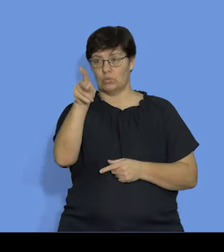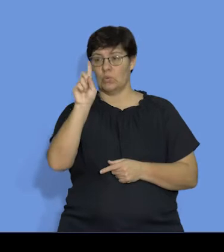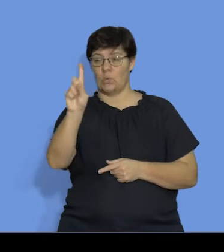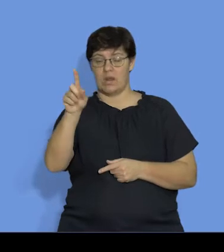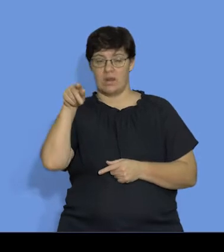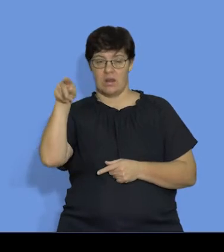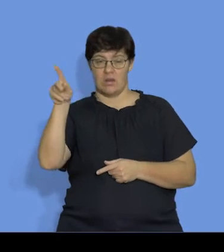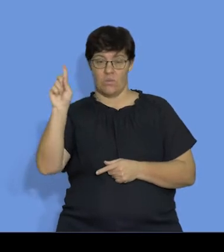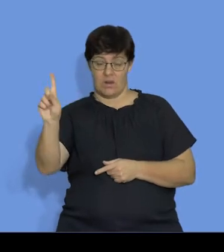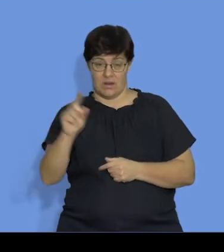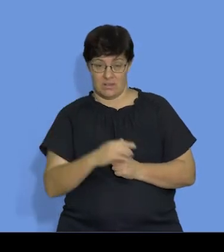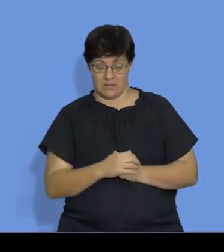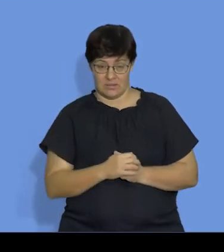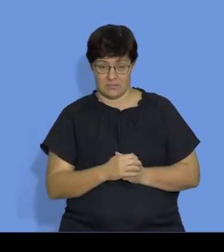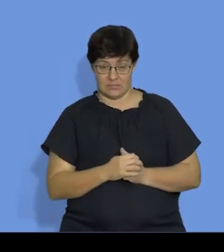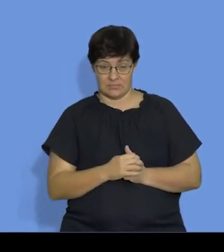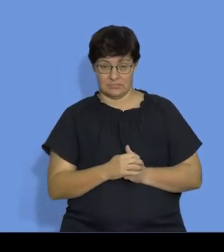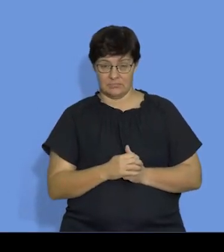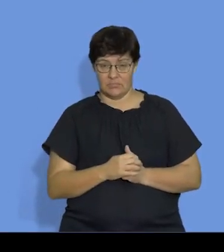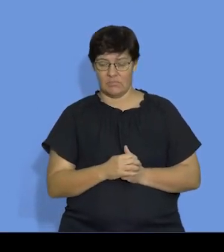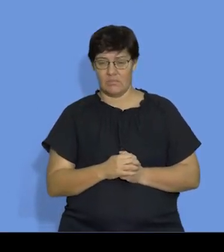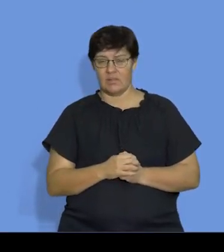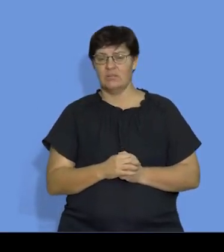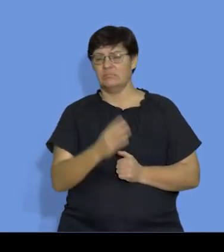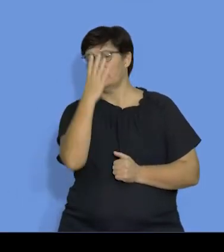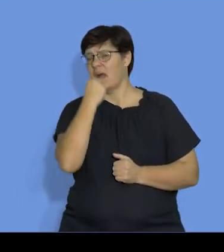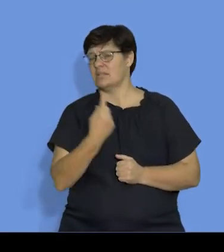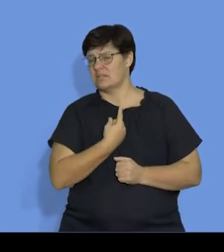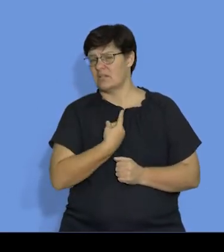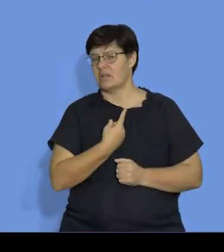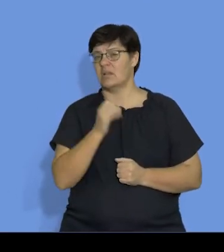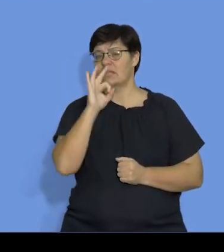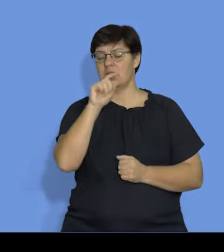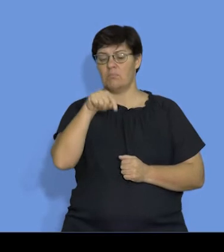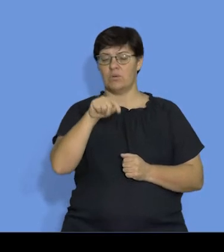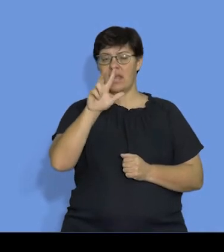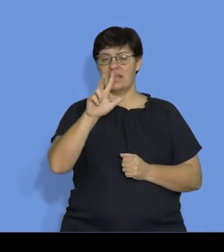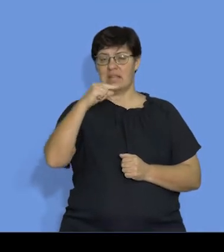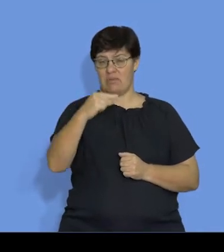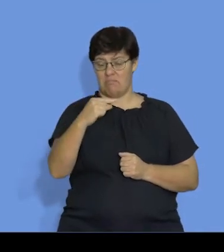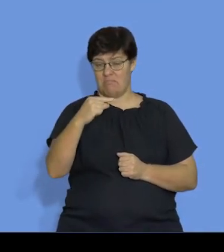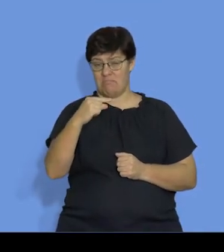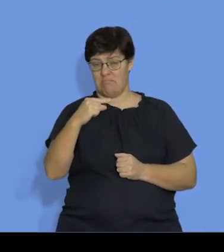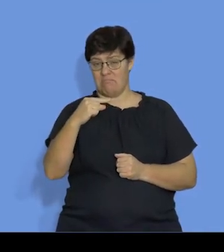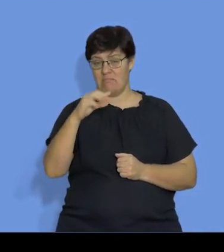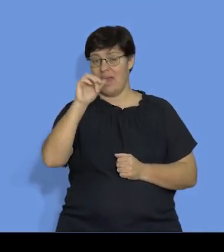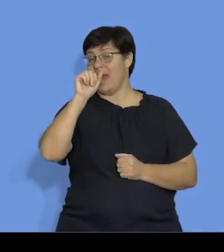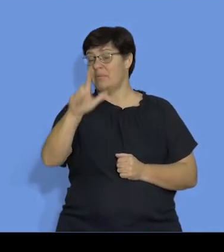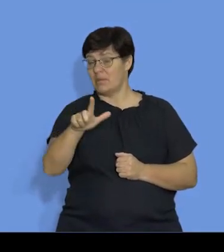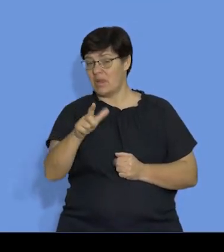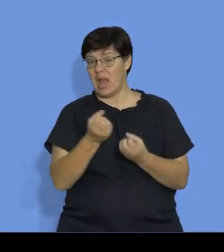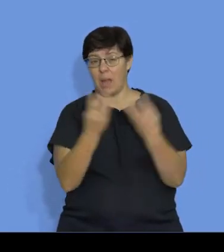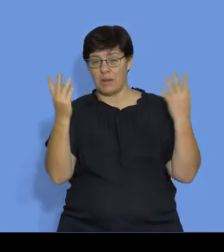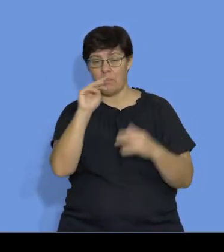1:2:1:1. Right. Now let's ask ourselves, in 3.8 grams of aluminium, how many moles are